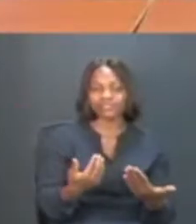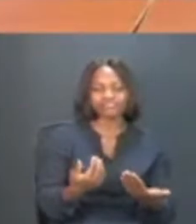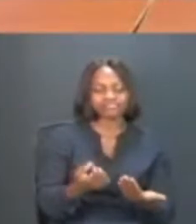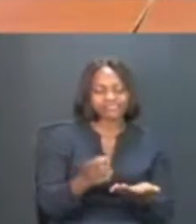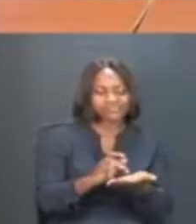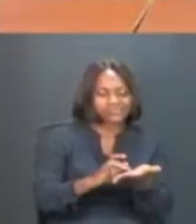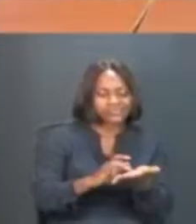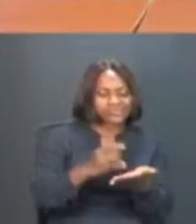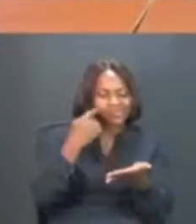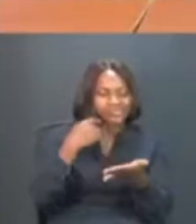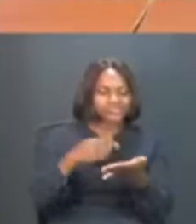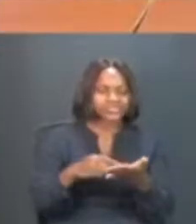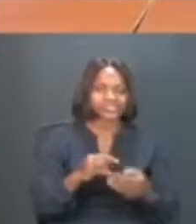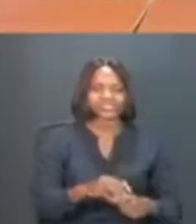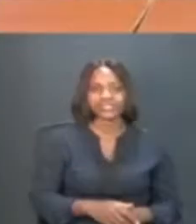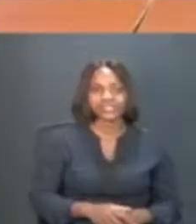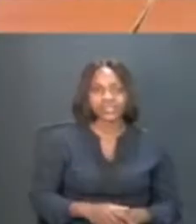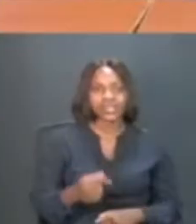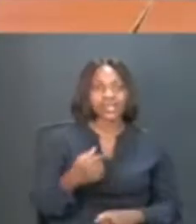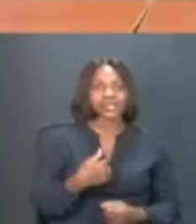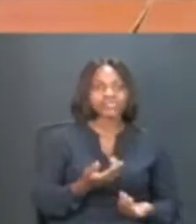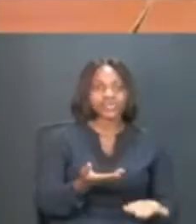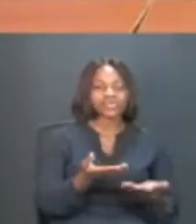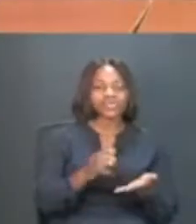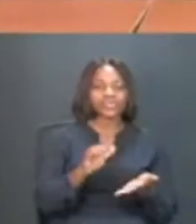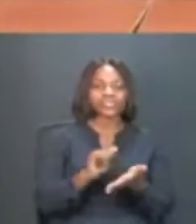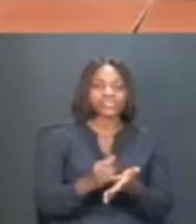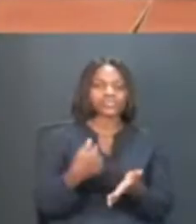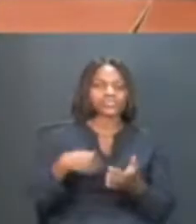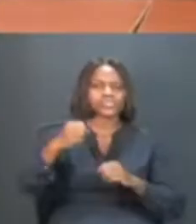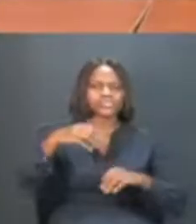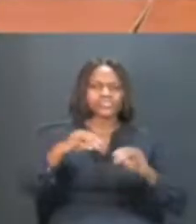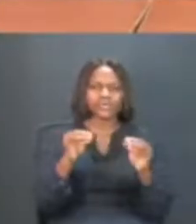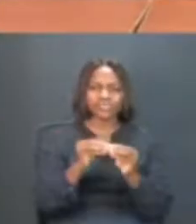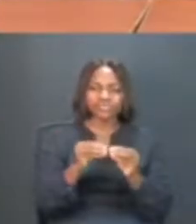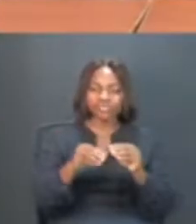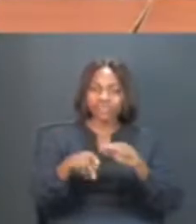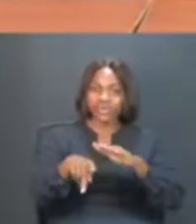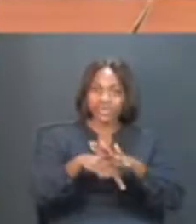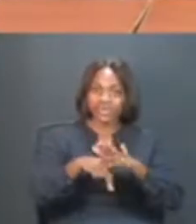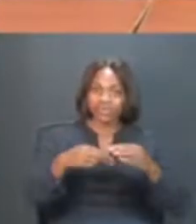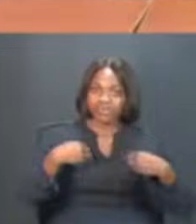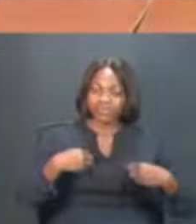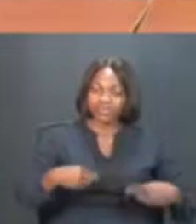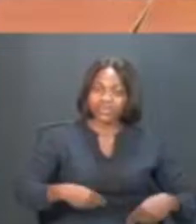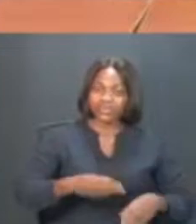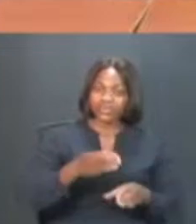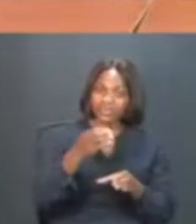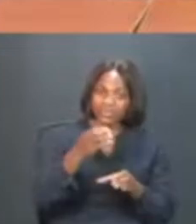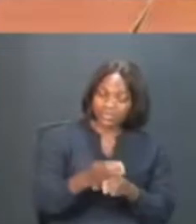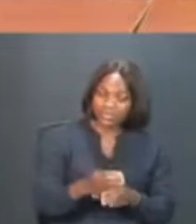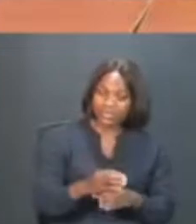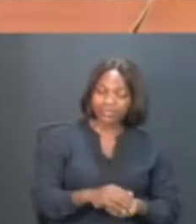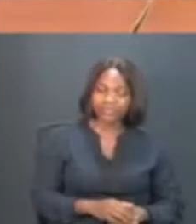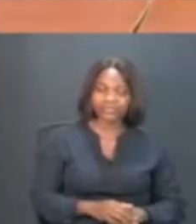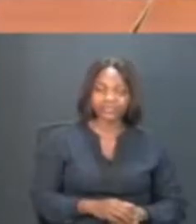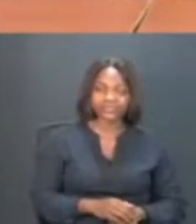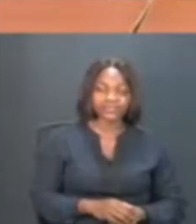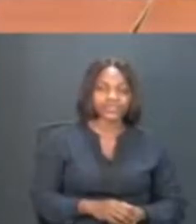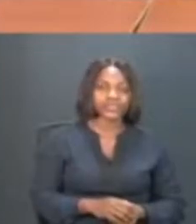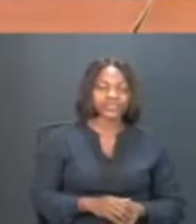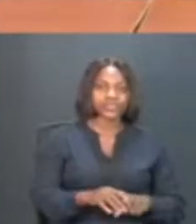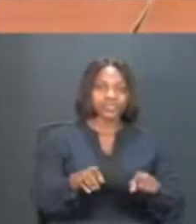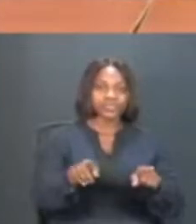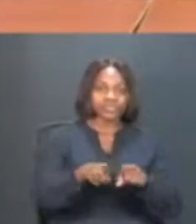that we invest very well in primary health care and also in